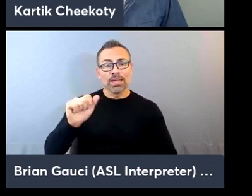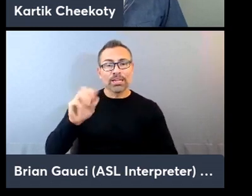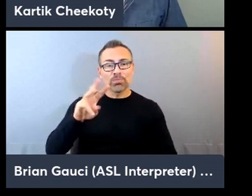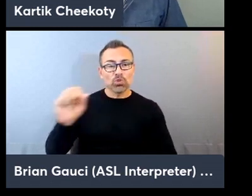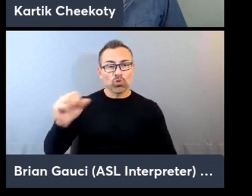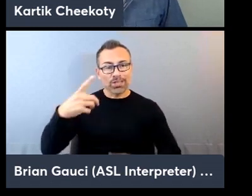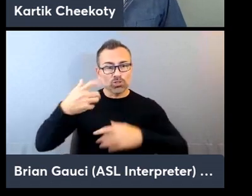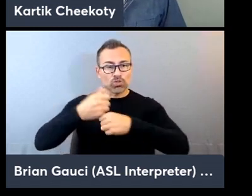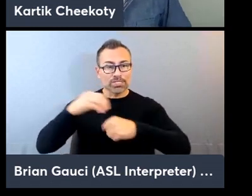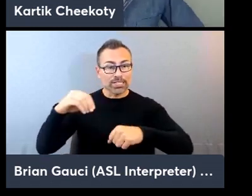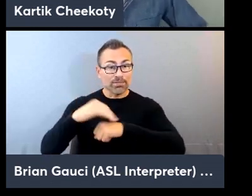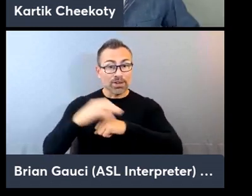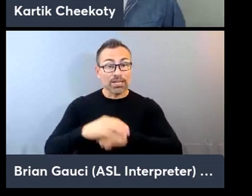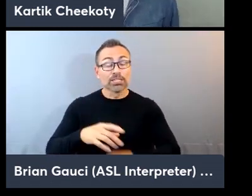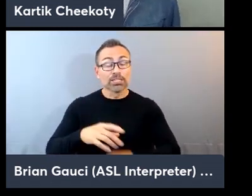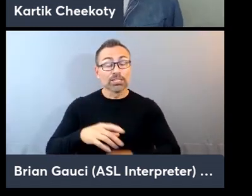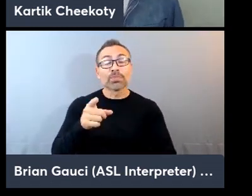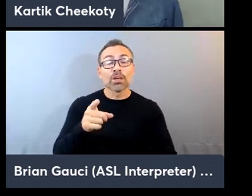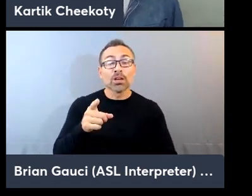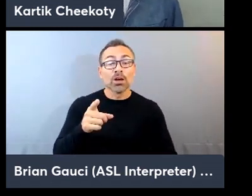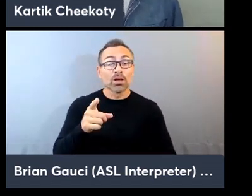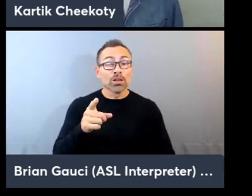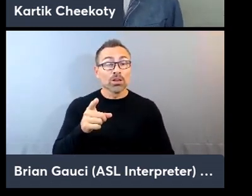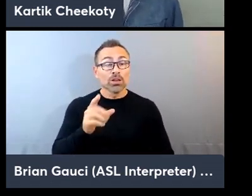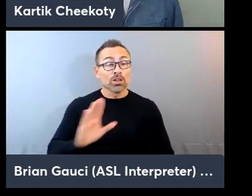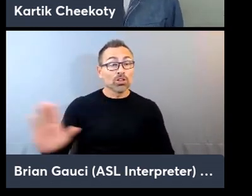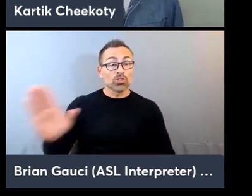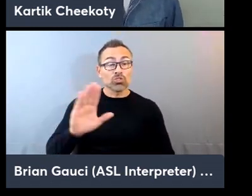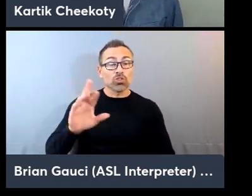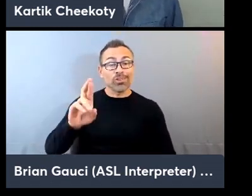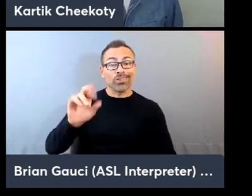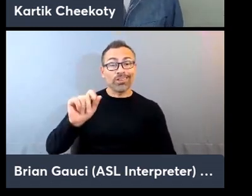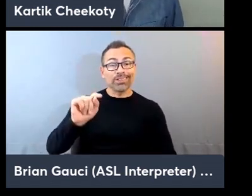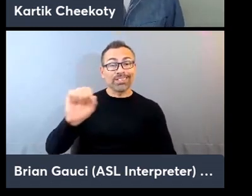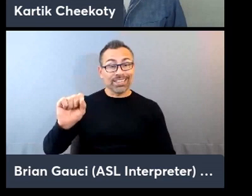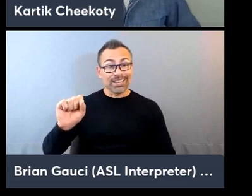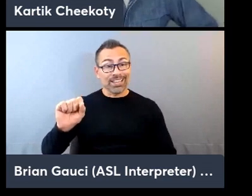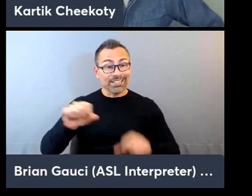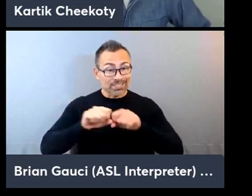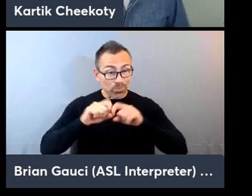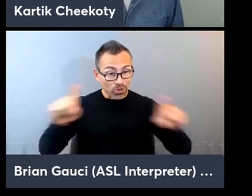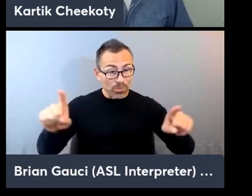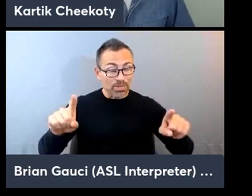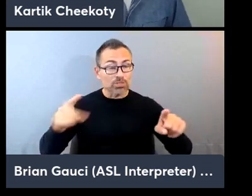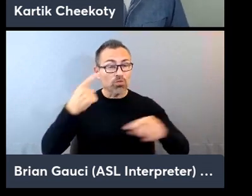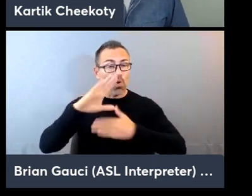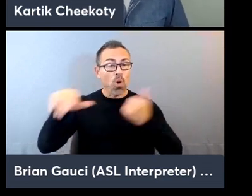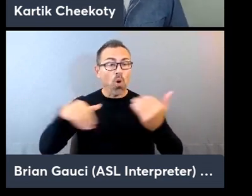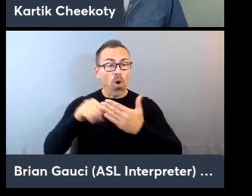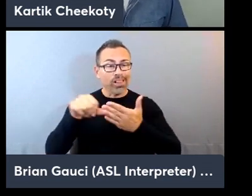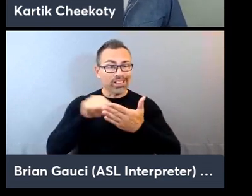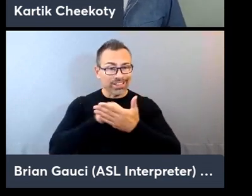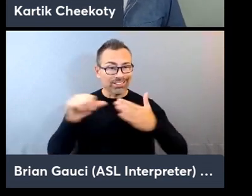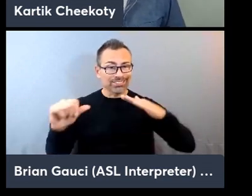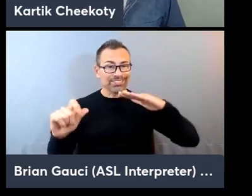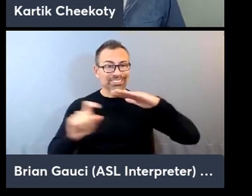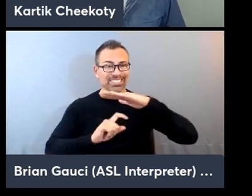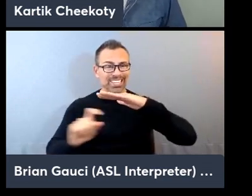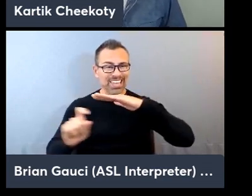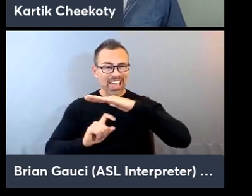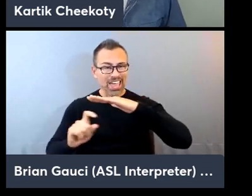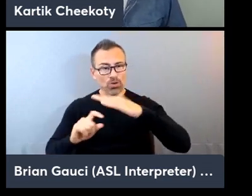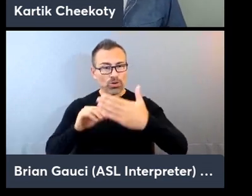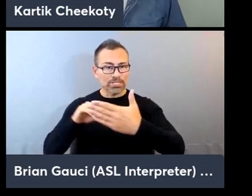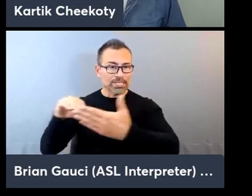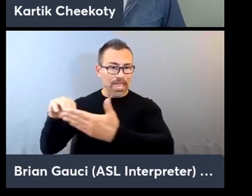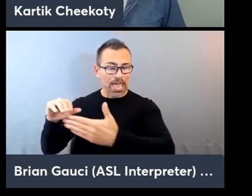this example, we scan all of your RDS deployments across all of your accounts, and then identify our